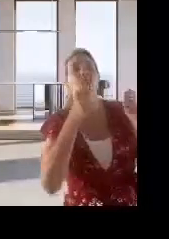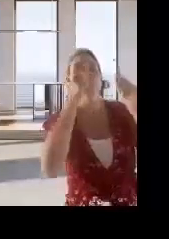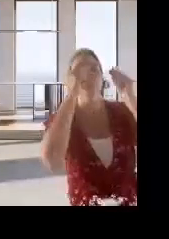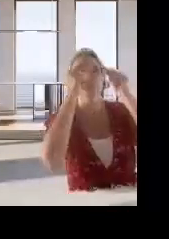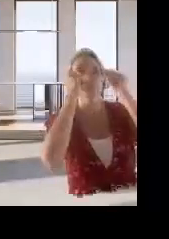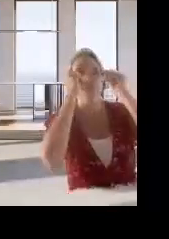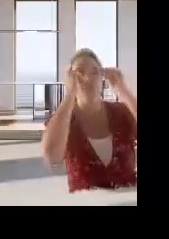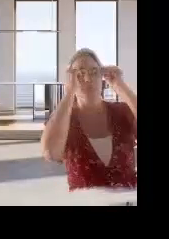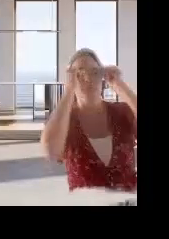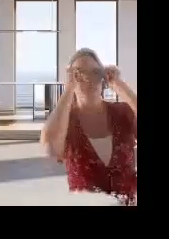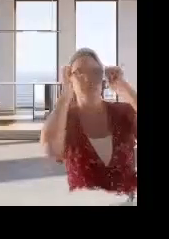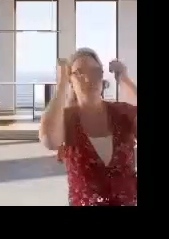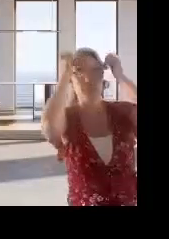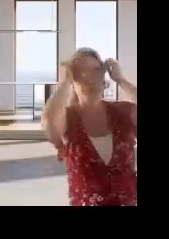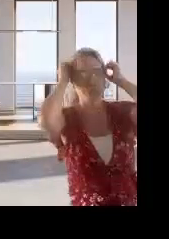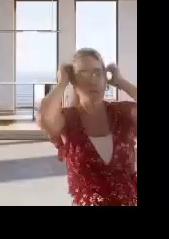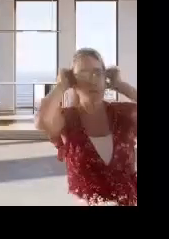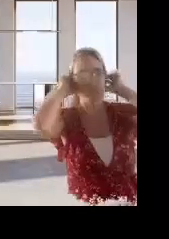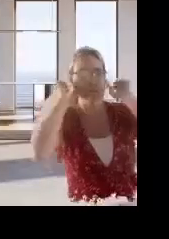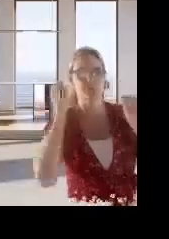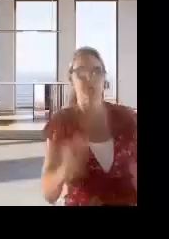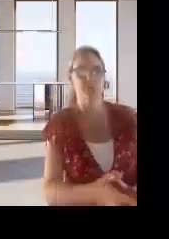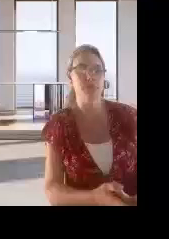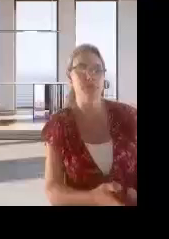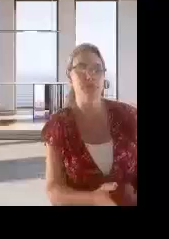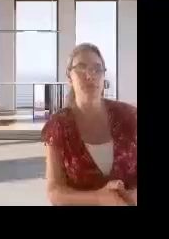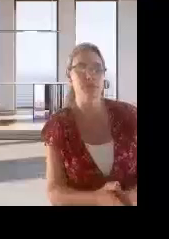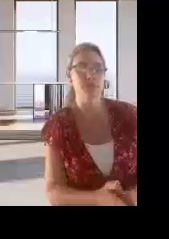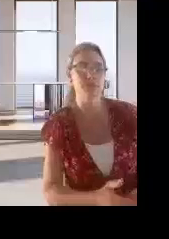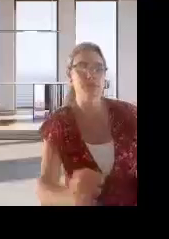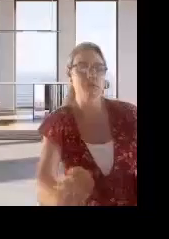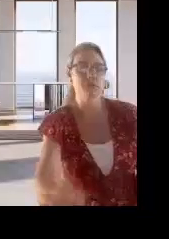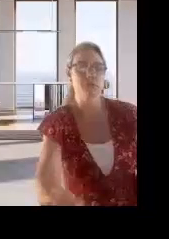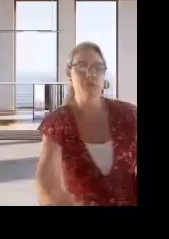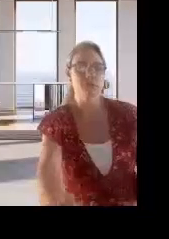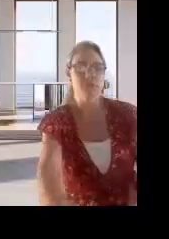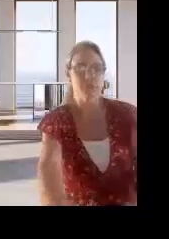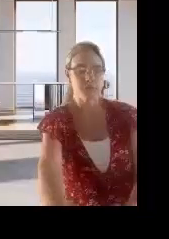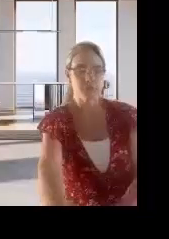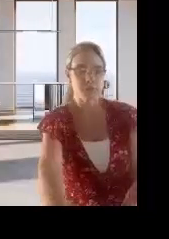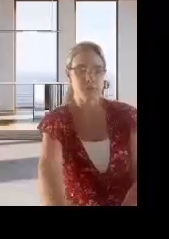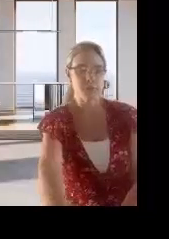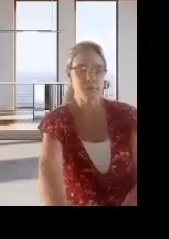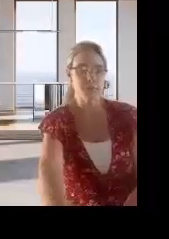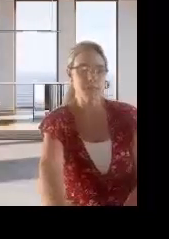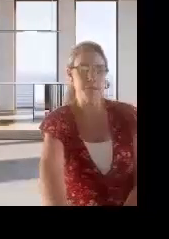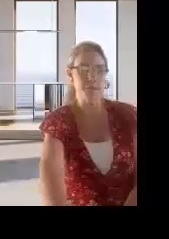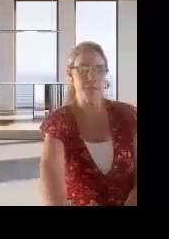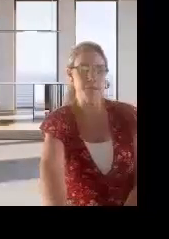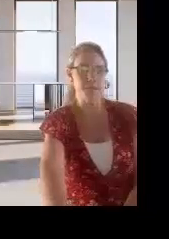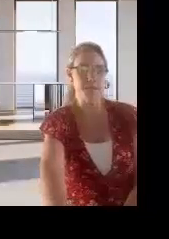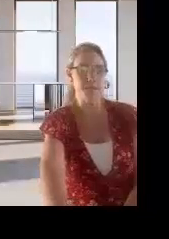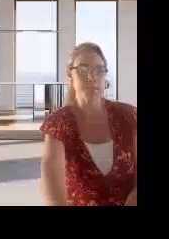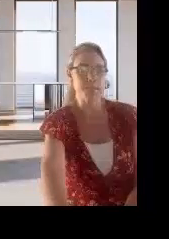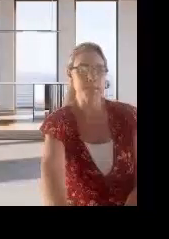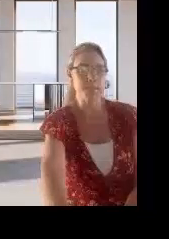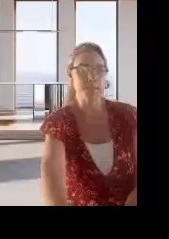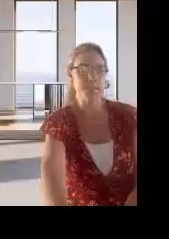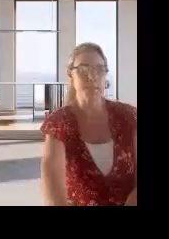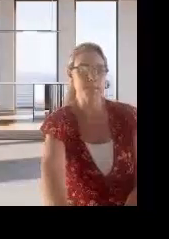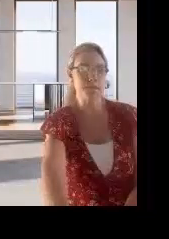coach, what would that be? You know that, or is that something you could bring back to us? Yes, it's something that I could